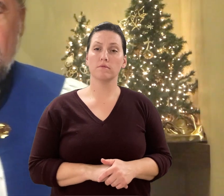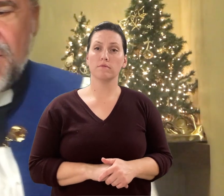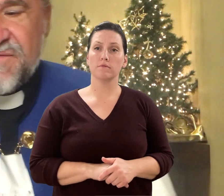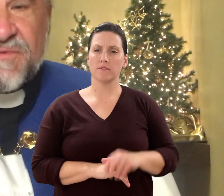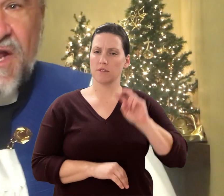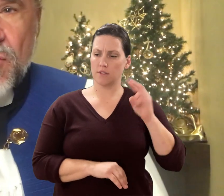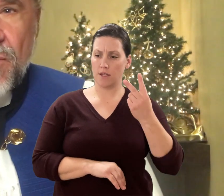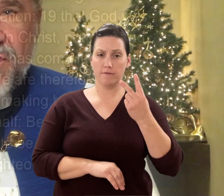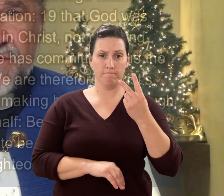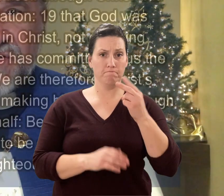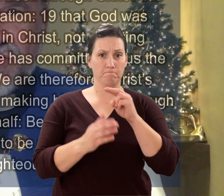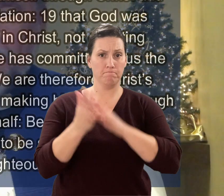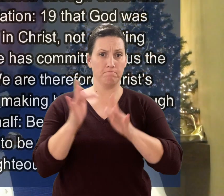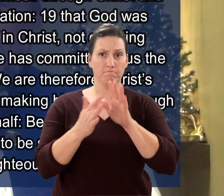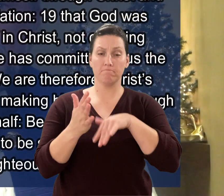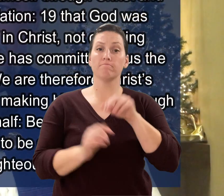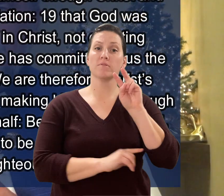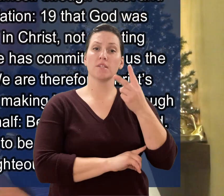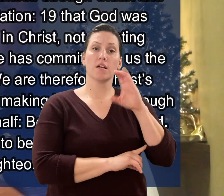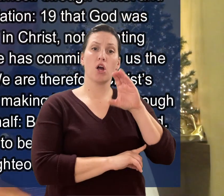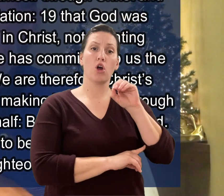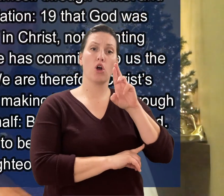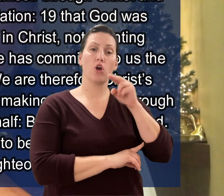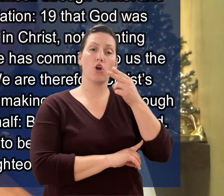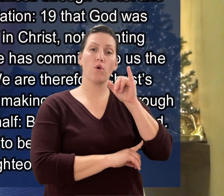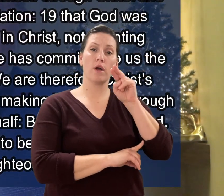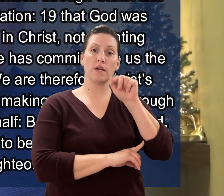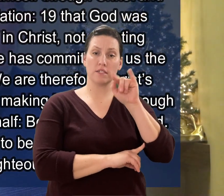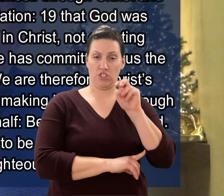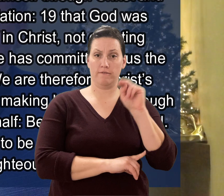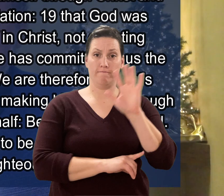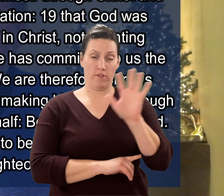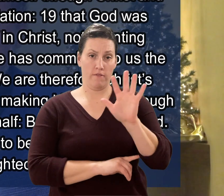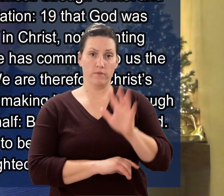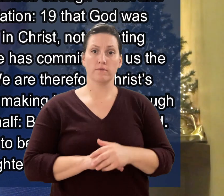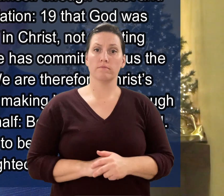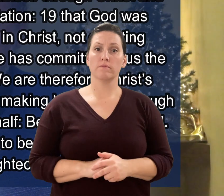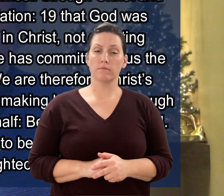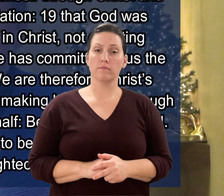Our second reading is from 2 Corinthians chapter 5, beginning at the 17th verse.